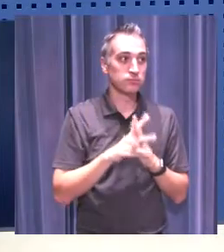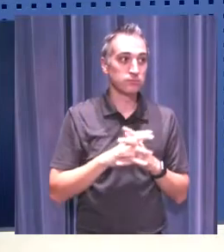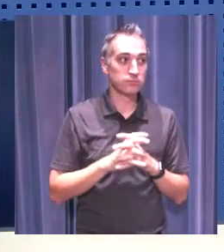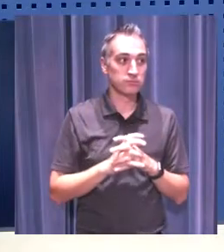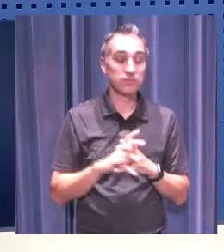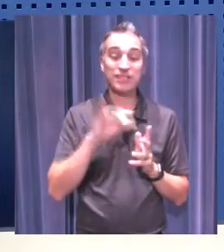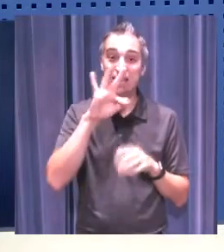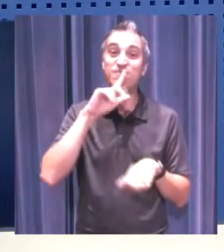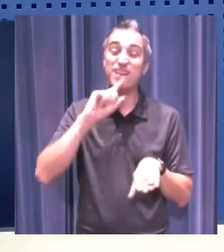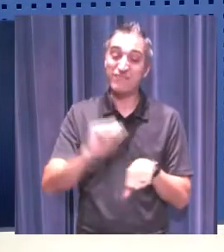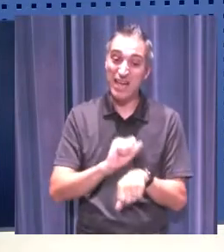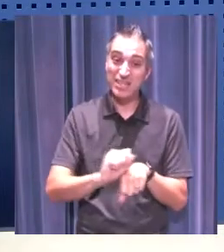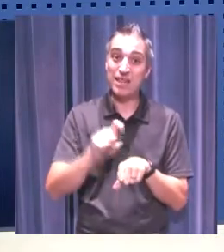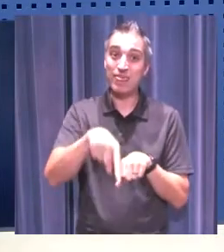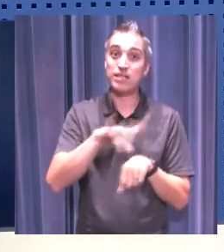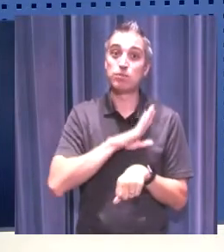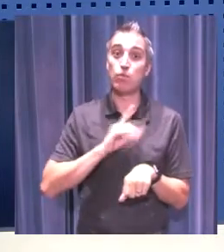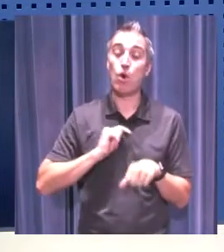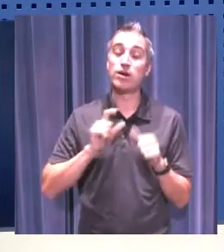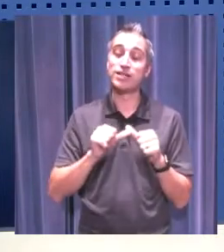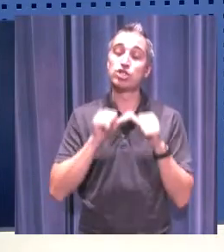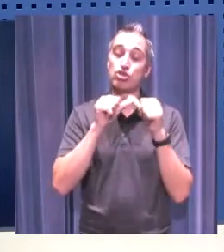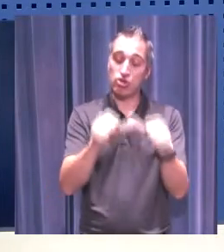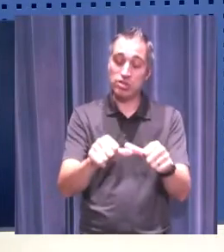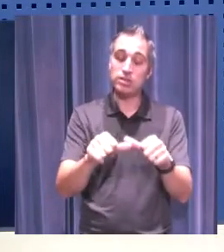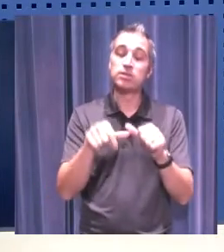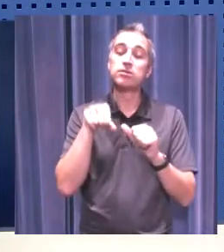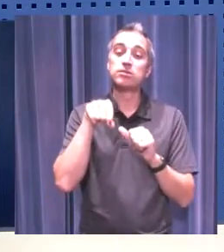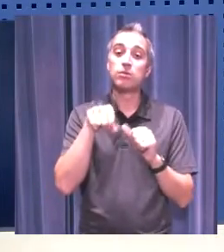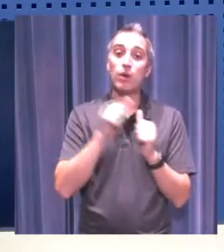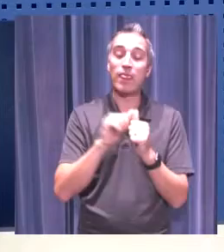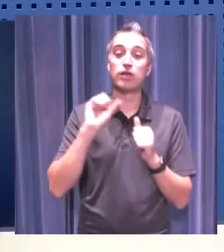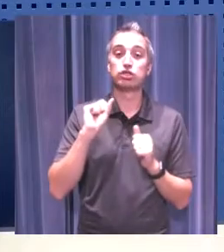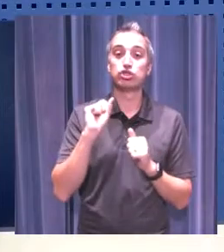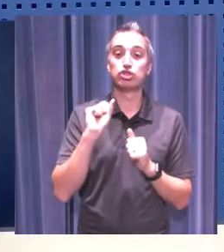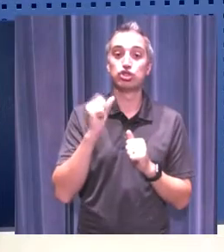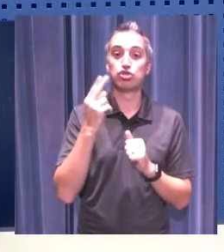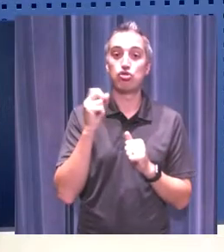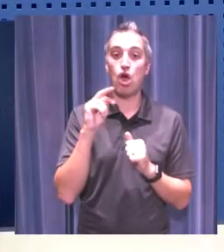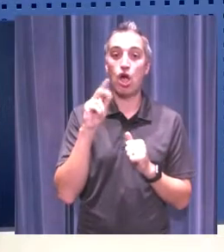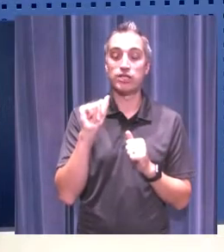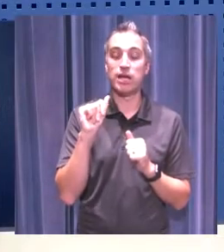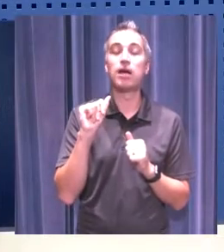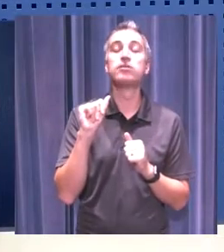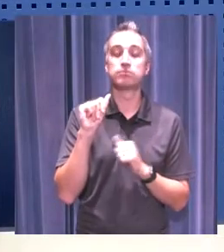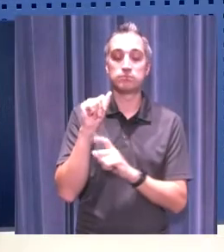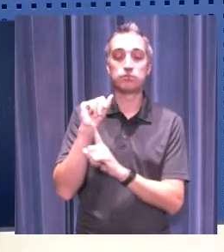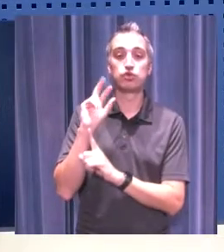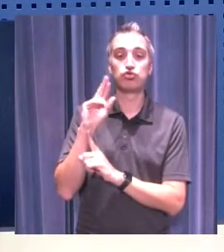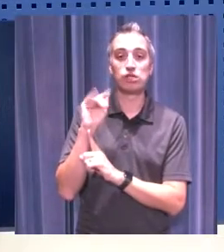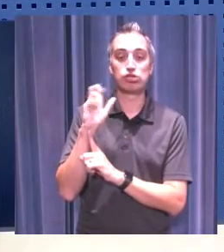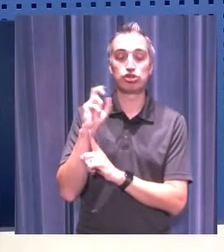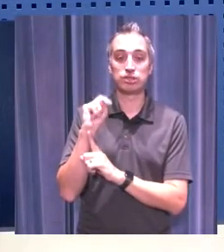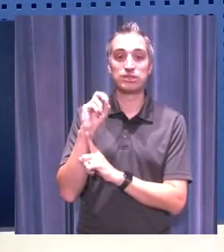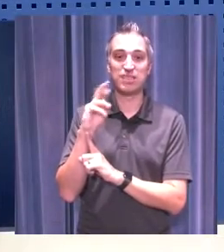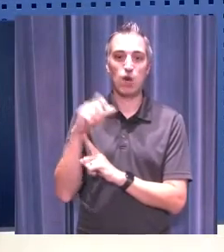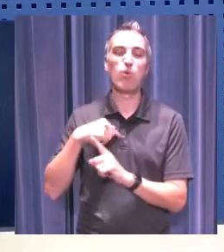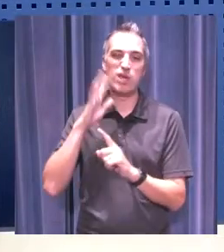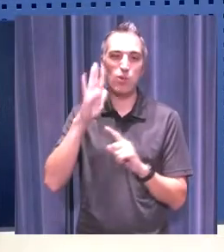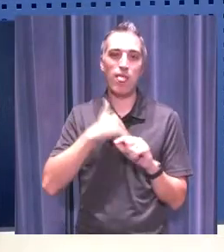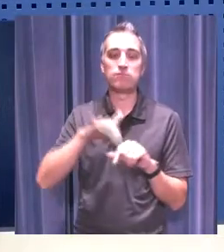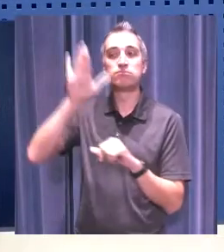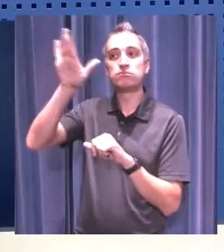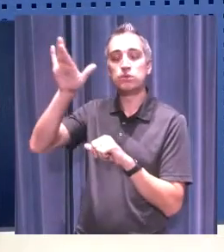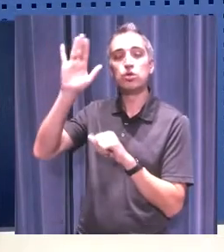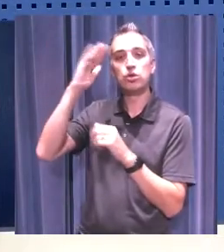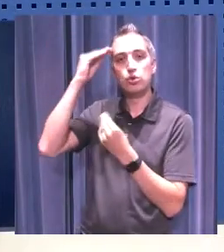If in fact this board continues with the current selection of Shonda Richardson Snell, our union will be prepared to begin an official notice to the Higher Learning Commission